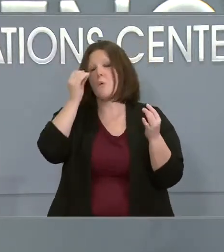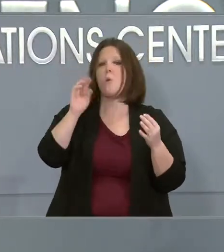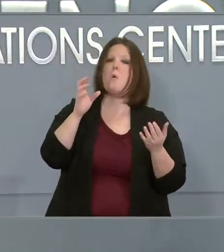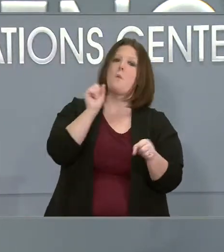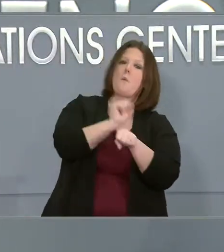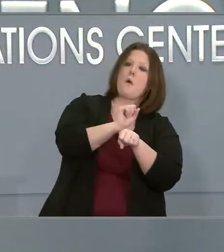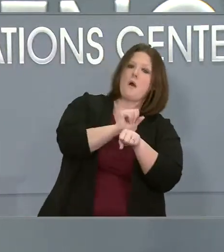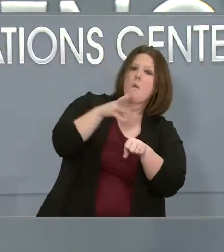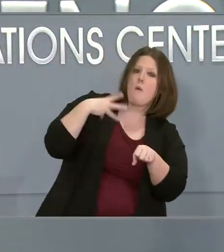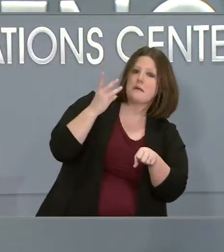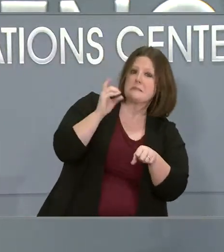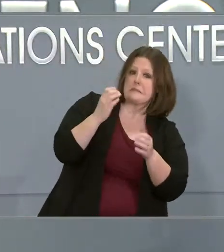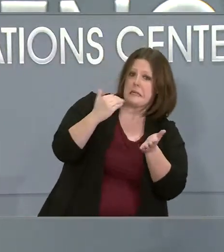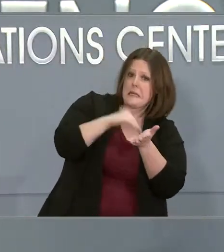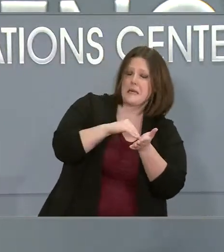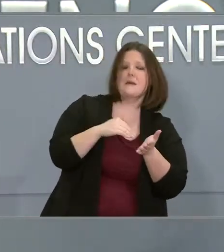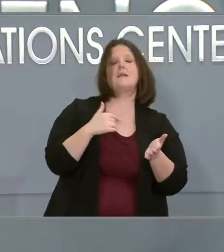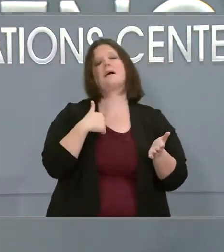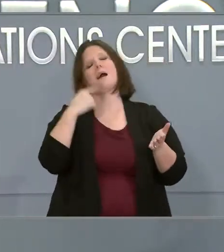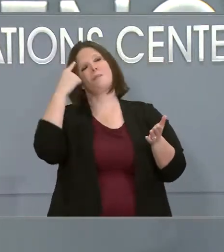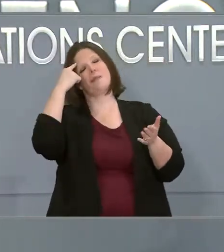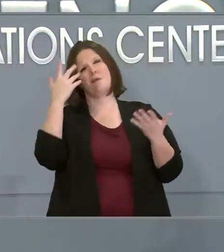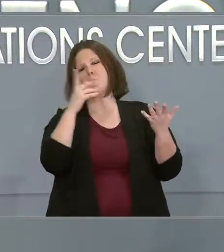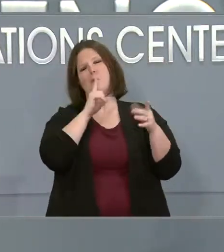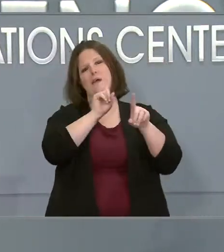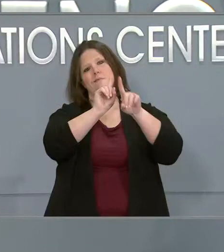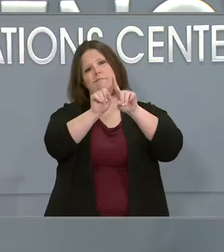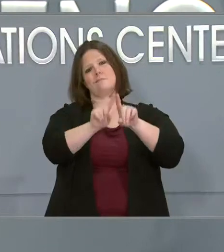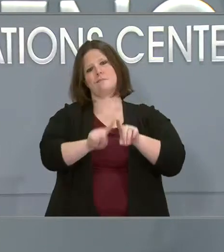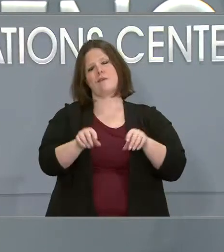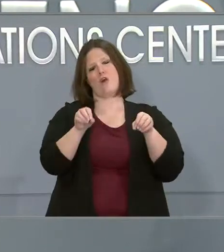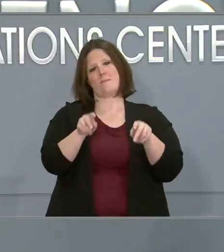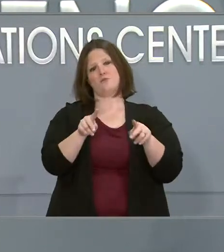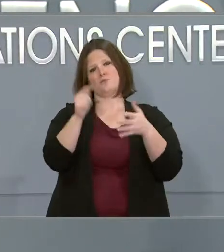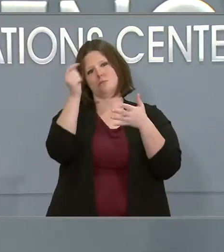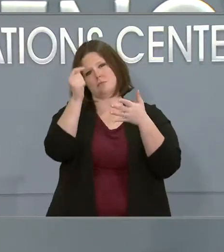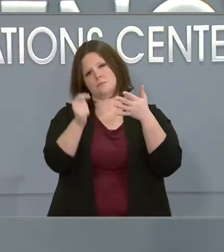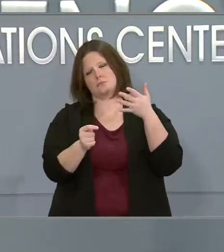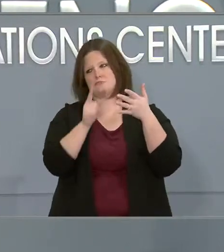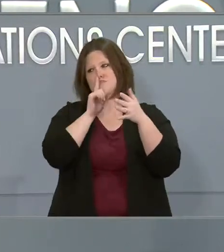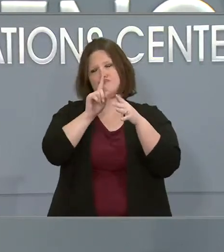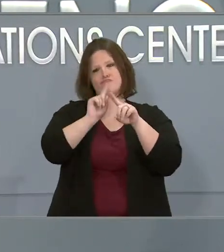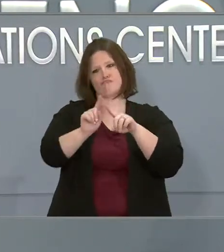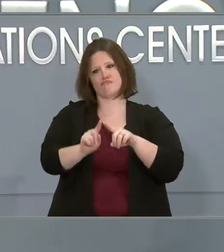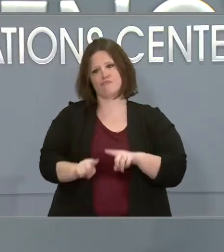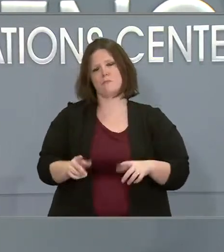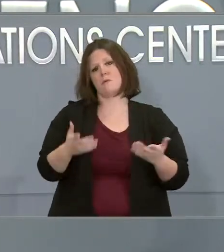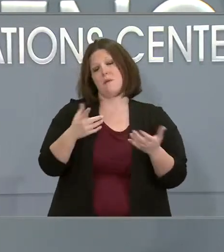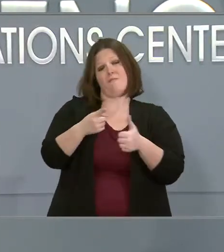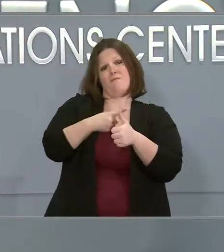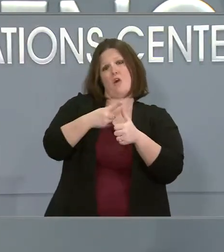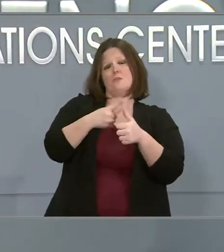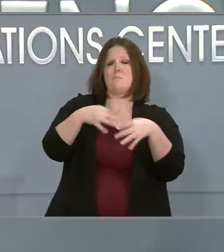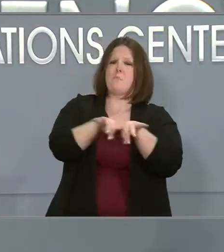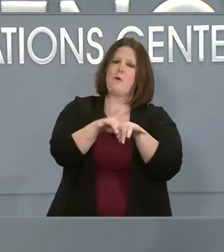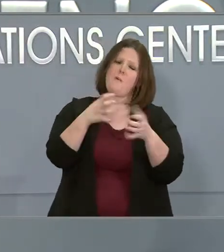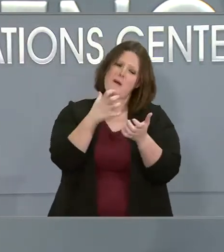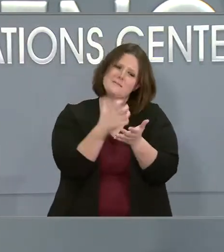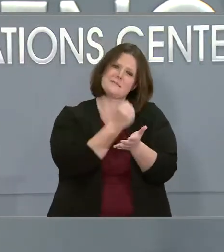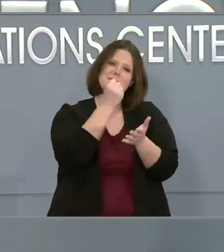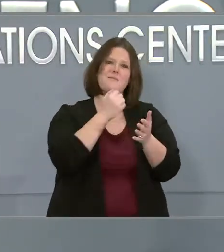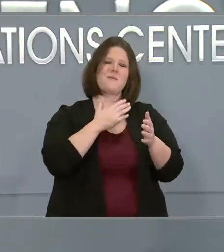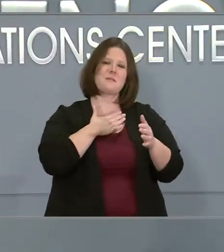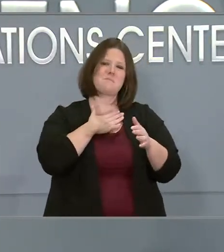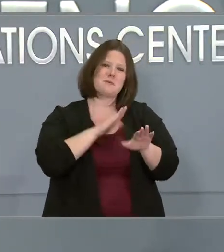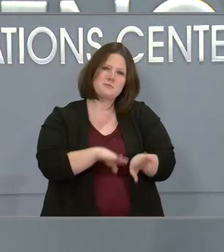DC again? Well, I think I'm looking at a range of opportunities. I think at first I want to spend a little bit of time with